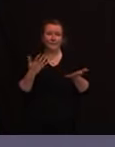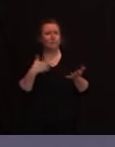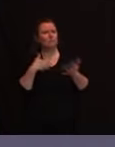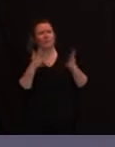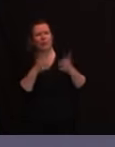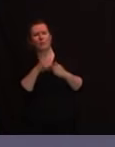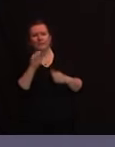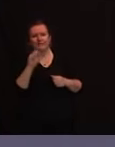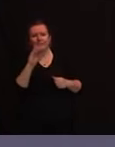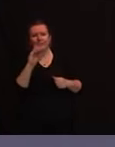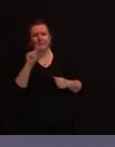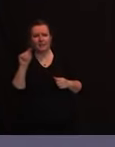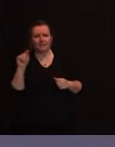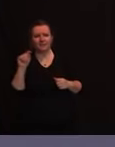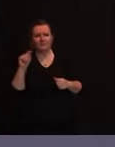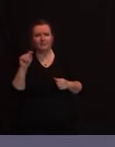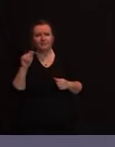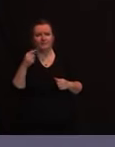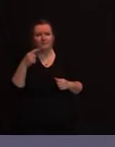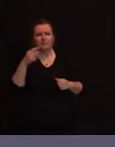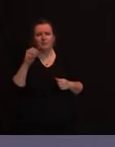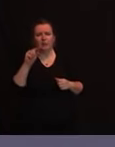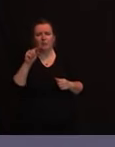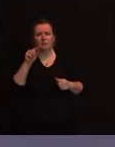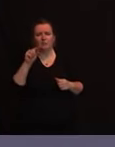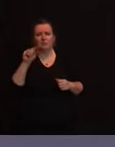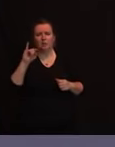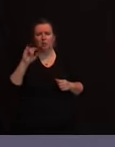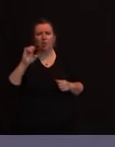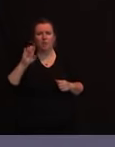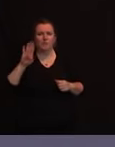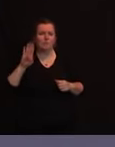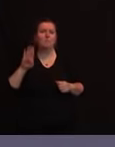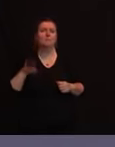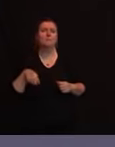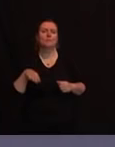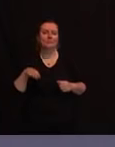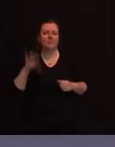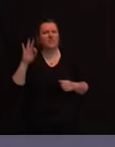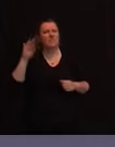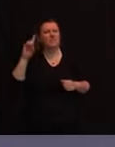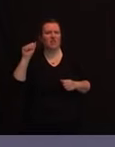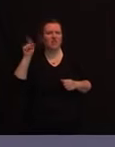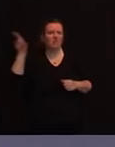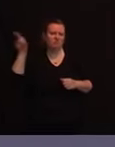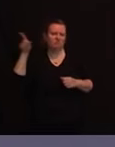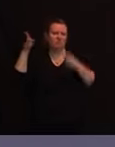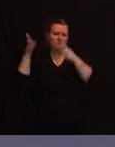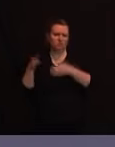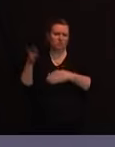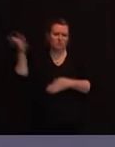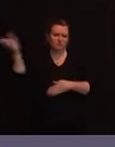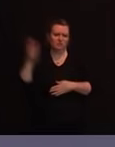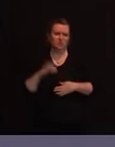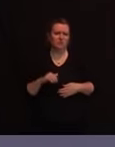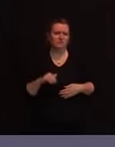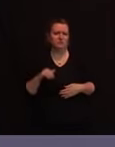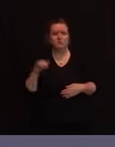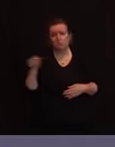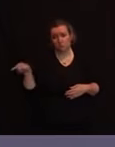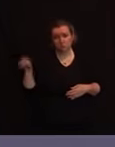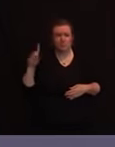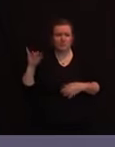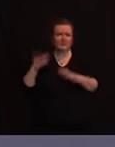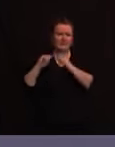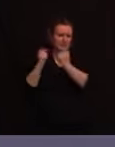FDA commissioner, Vivek Murthy, who was the former Surgeon General, to pick two people, Judy obviously and her team, and Lisa